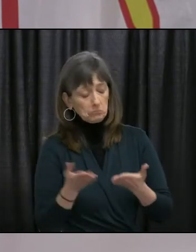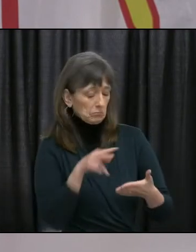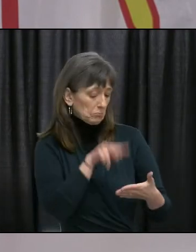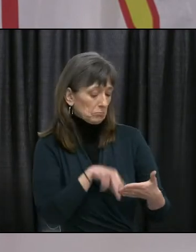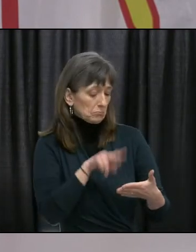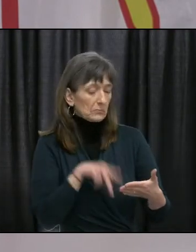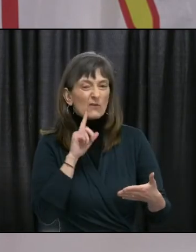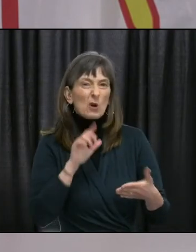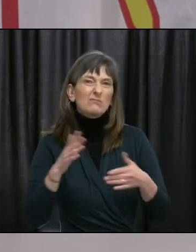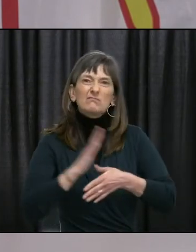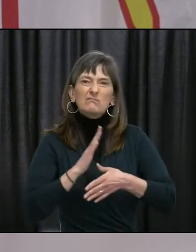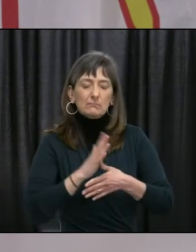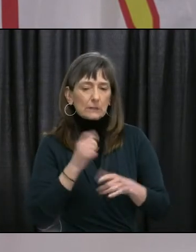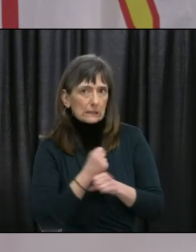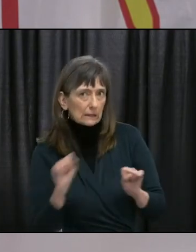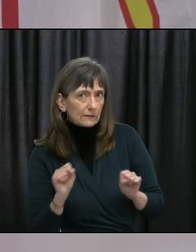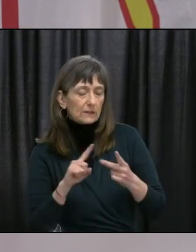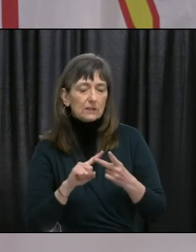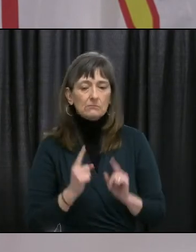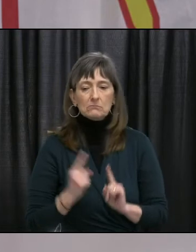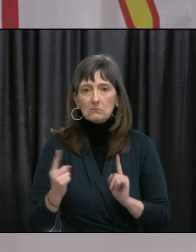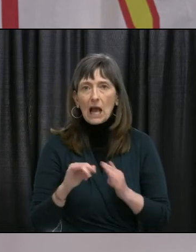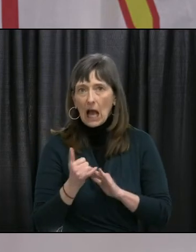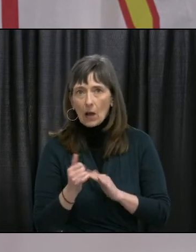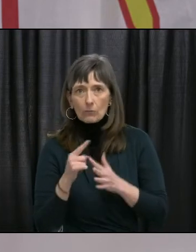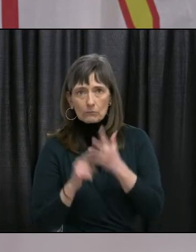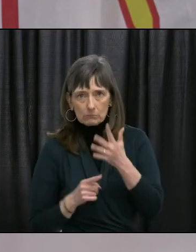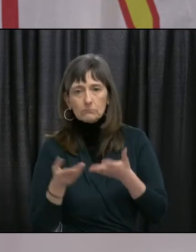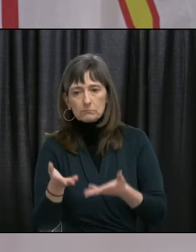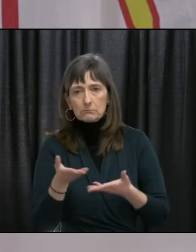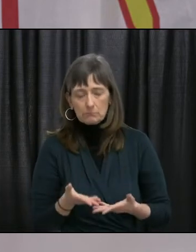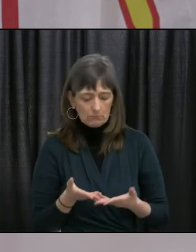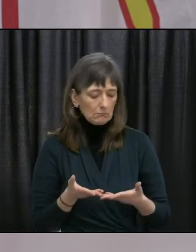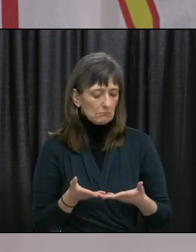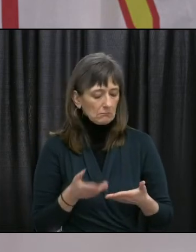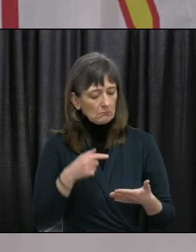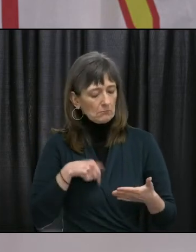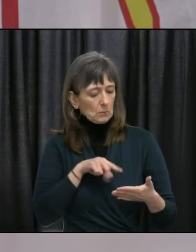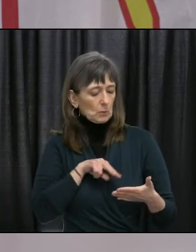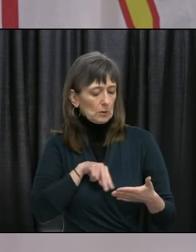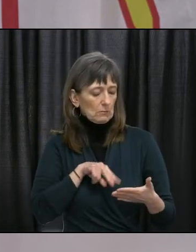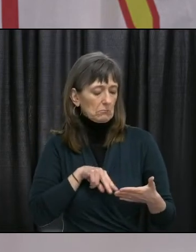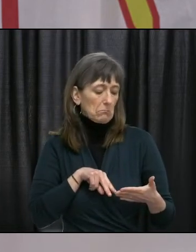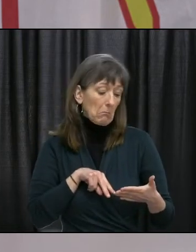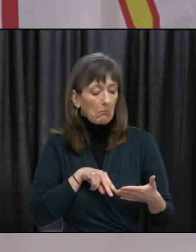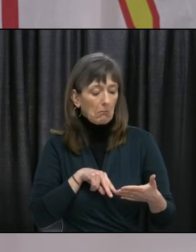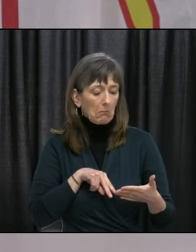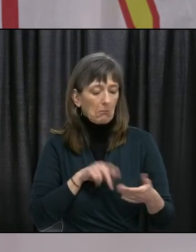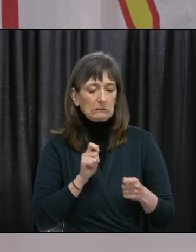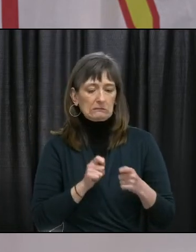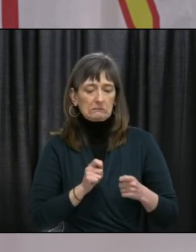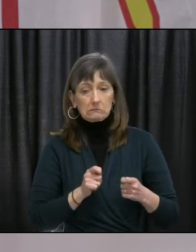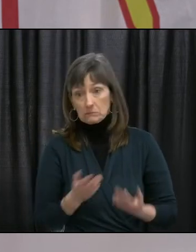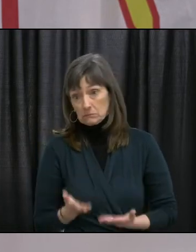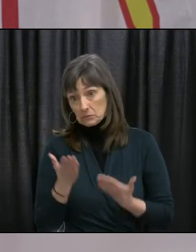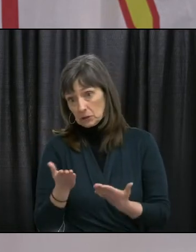safety with regard to COVID-19. We have made suggestions for how we think things may